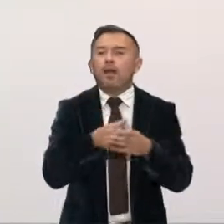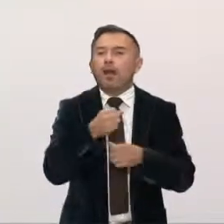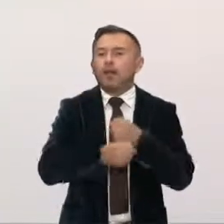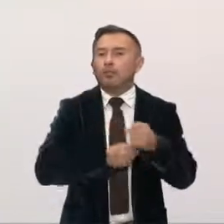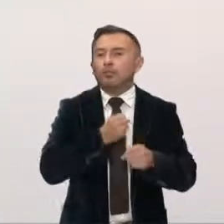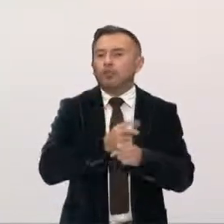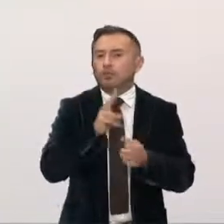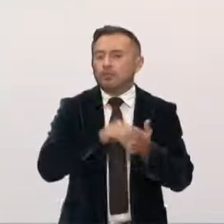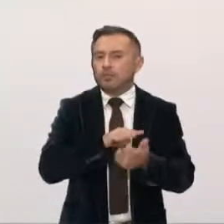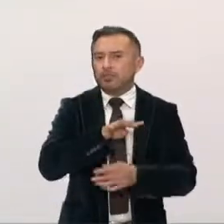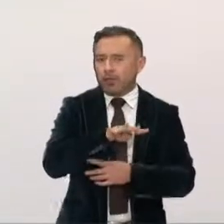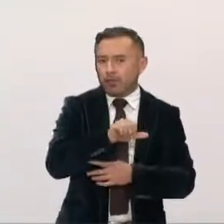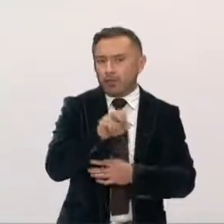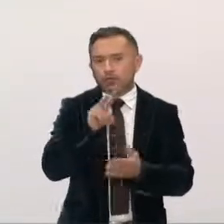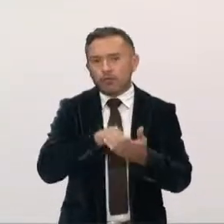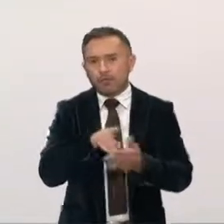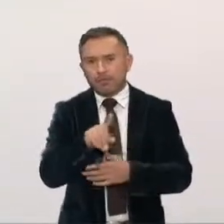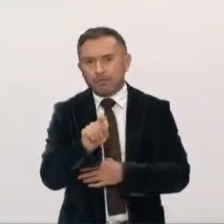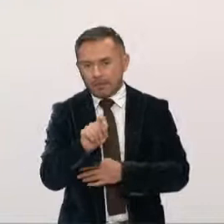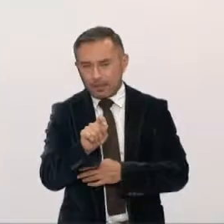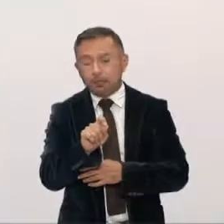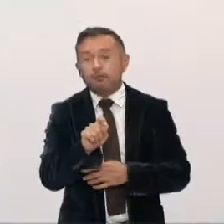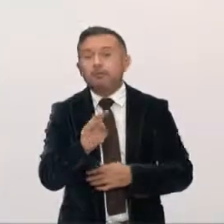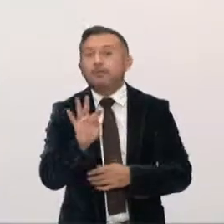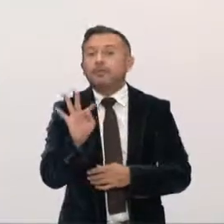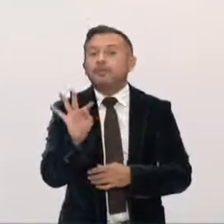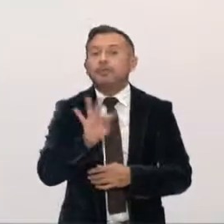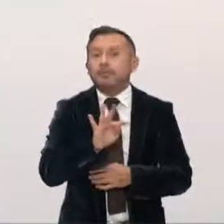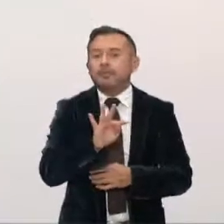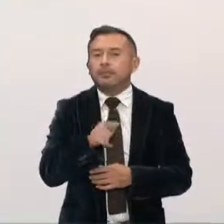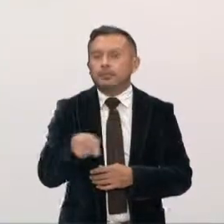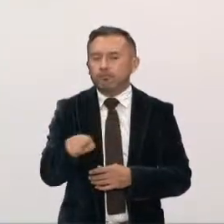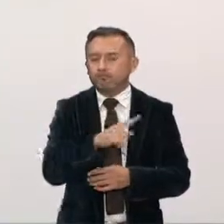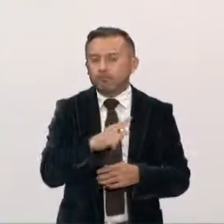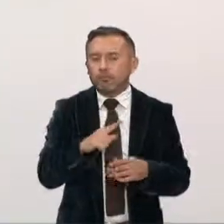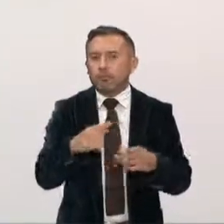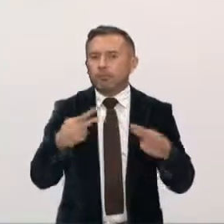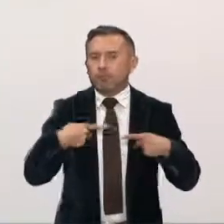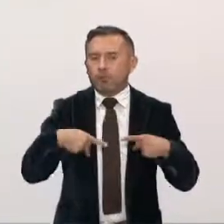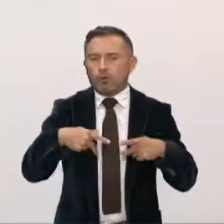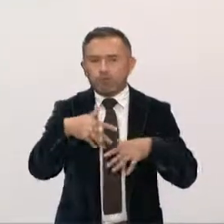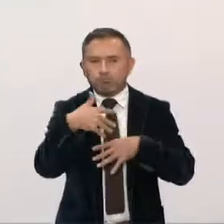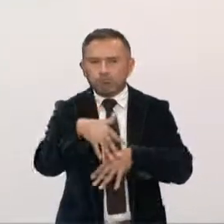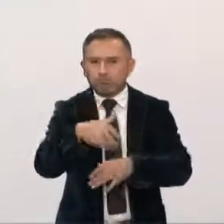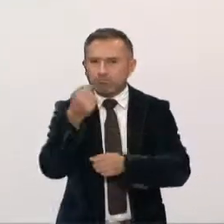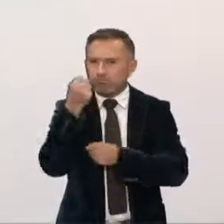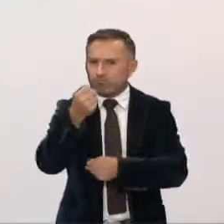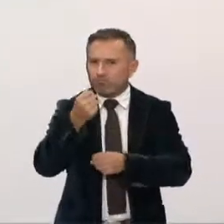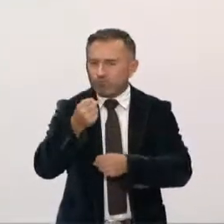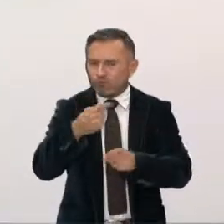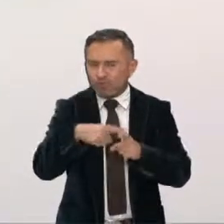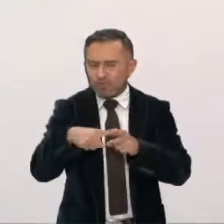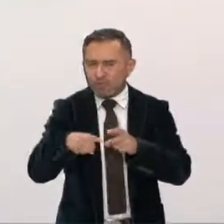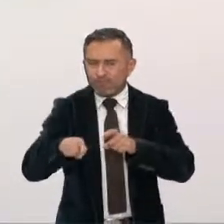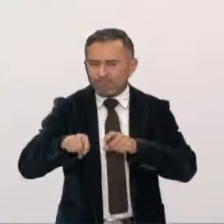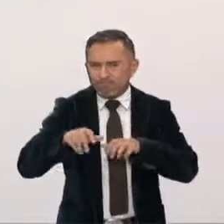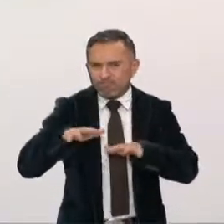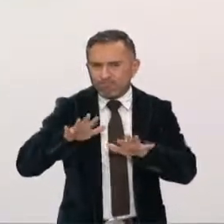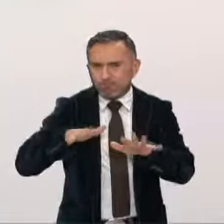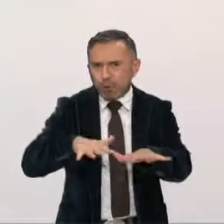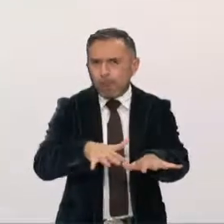political crisis of 2019 and 2020 if we do not address these social movements